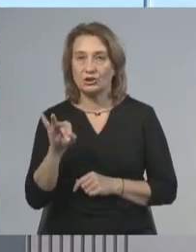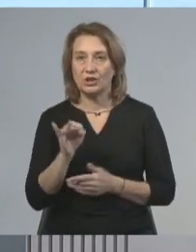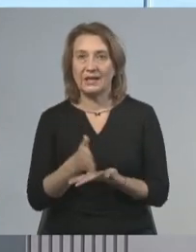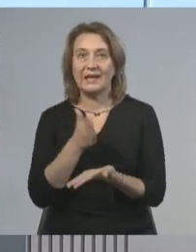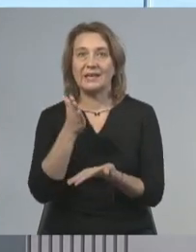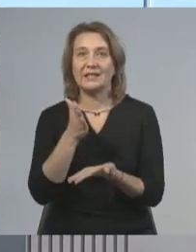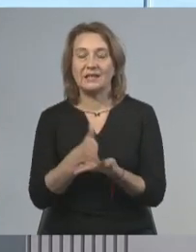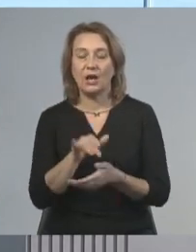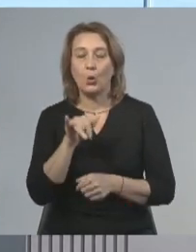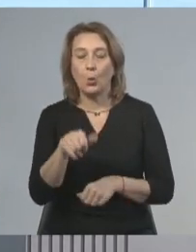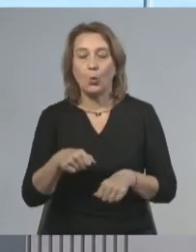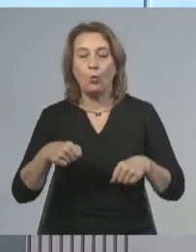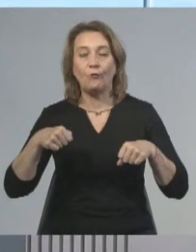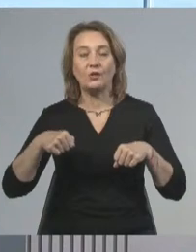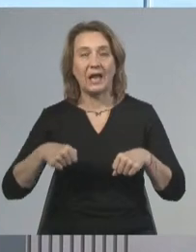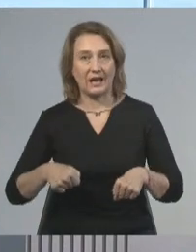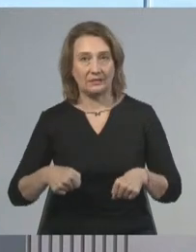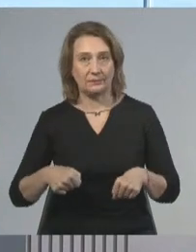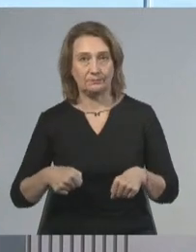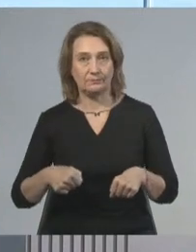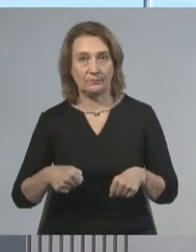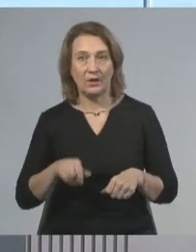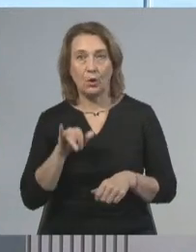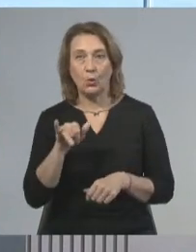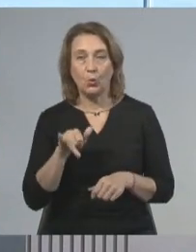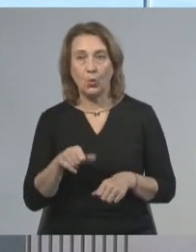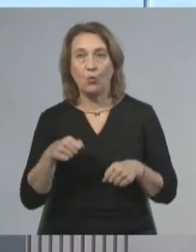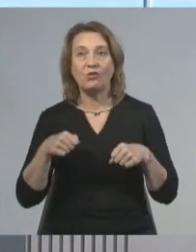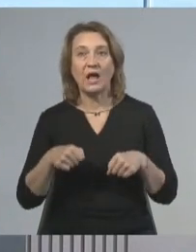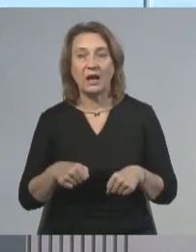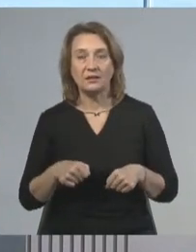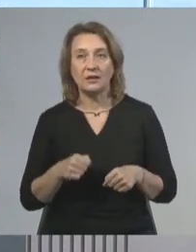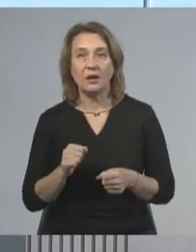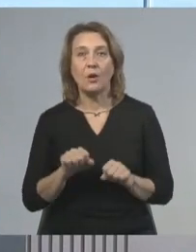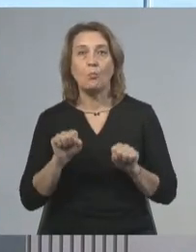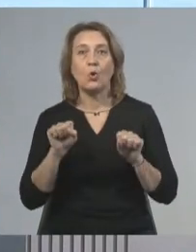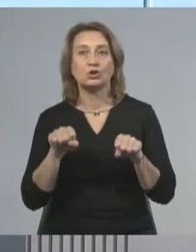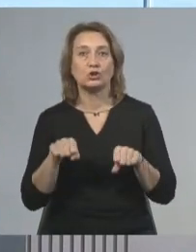is does the authority have